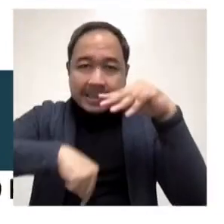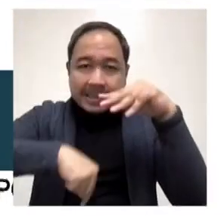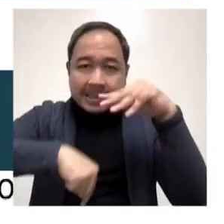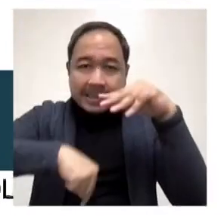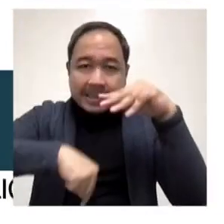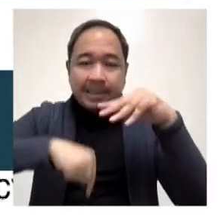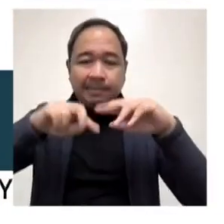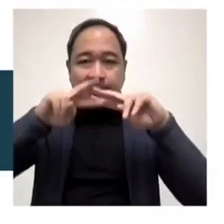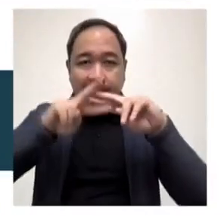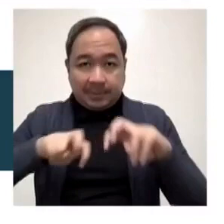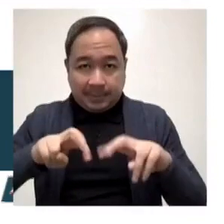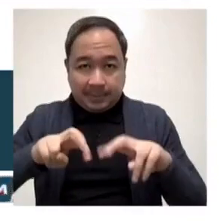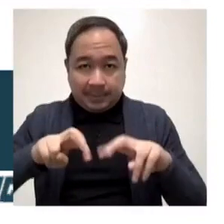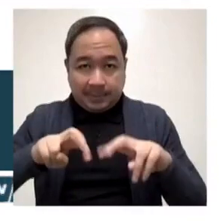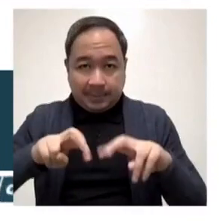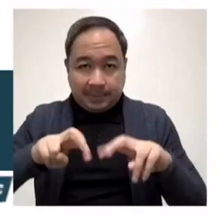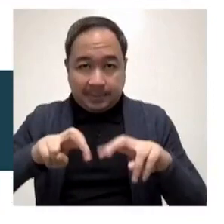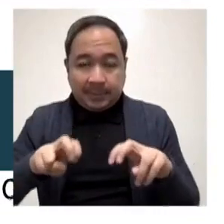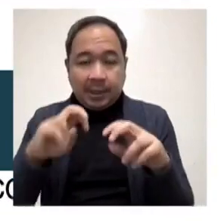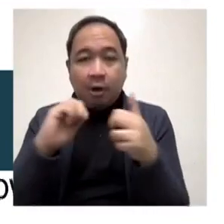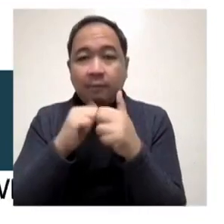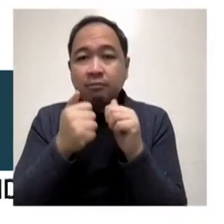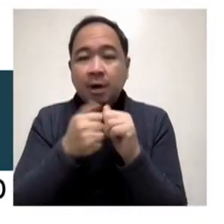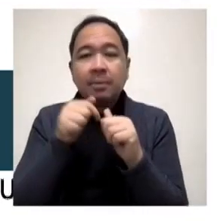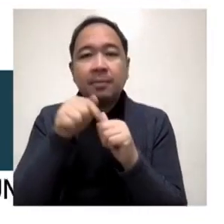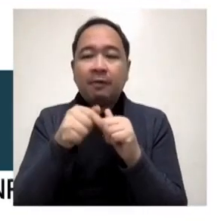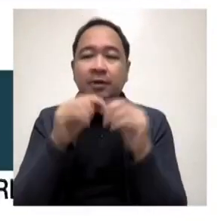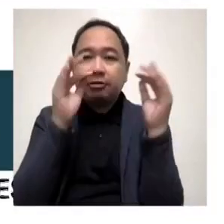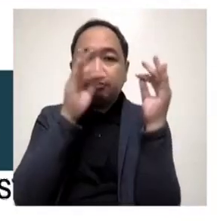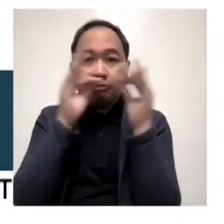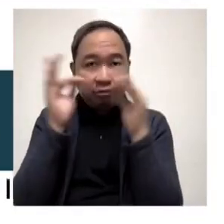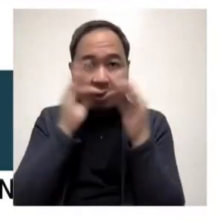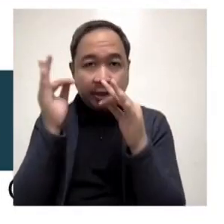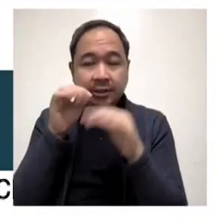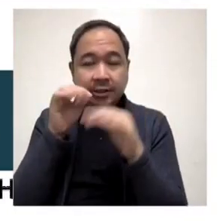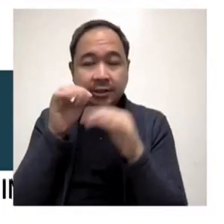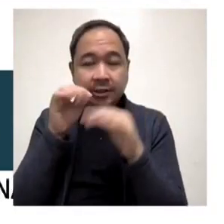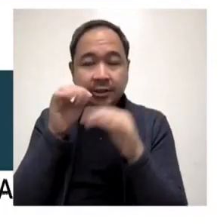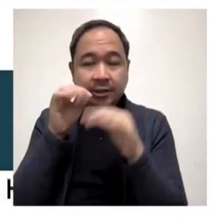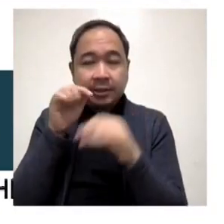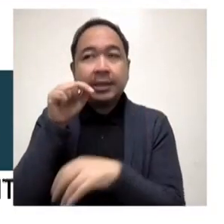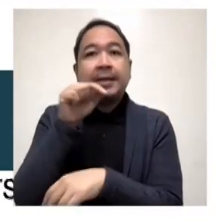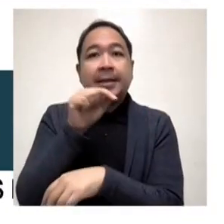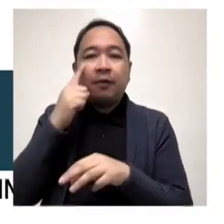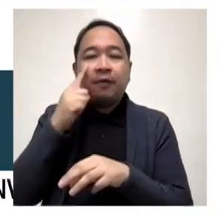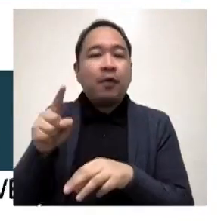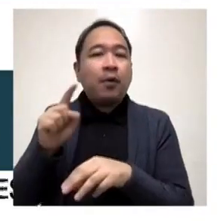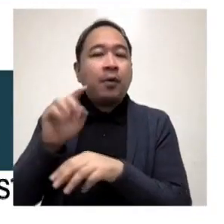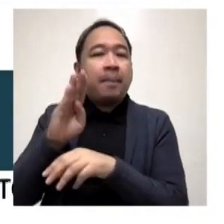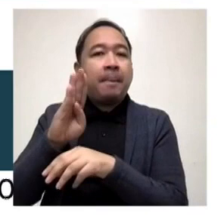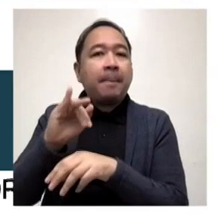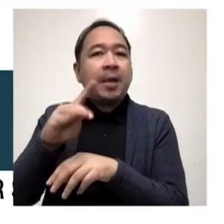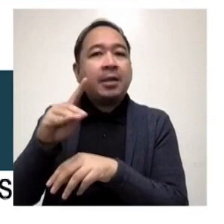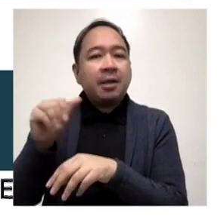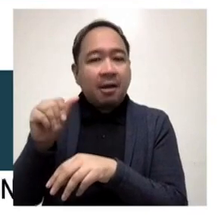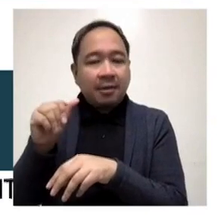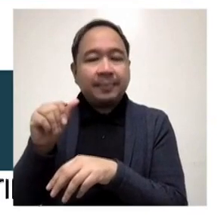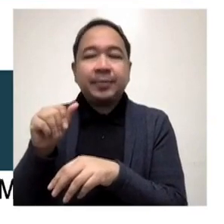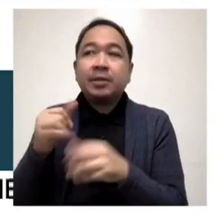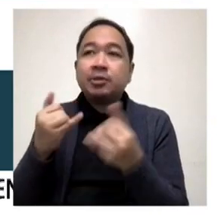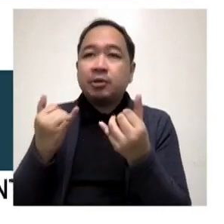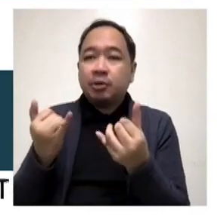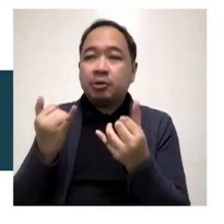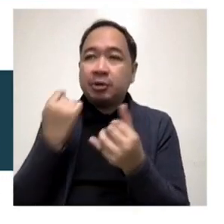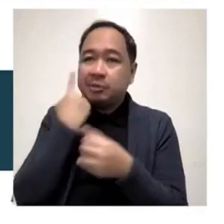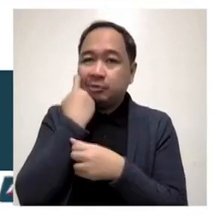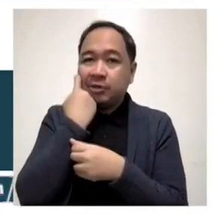framework of the BIDA program of Secretary Abalos. And earlier I was listening to